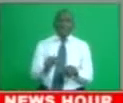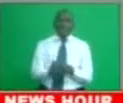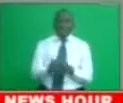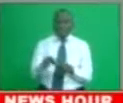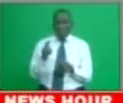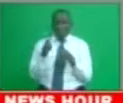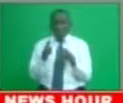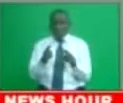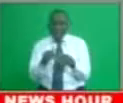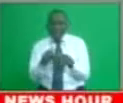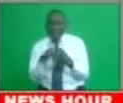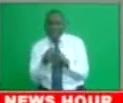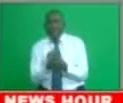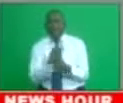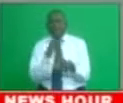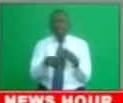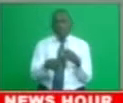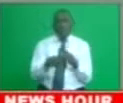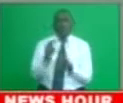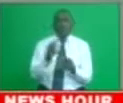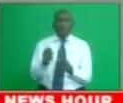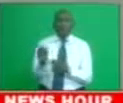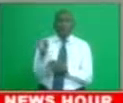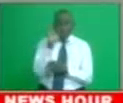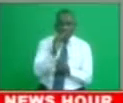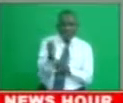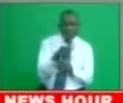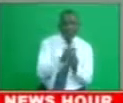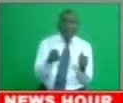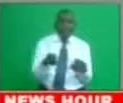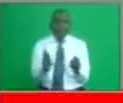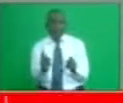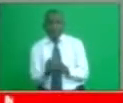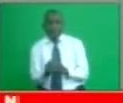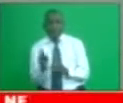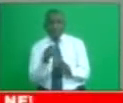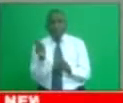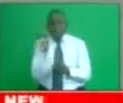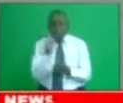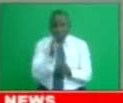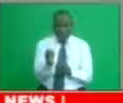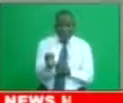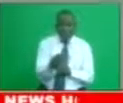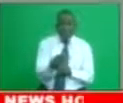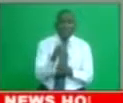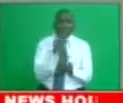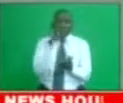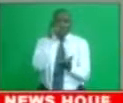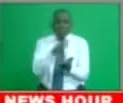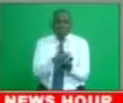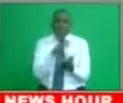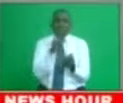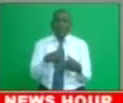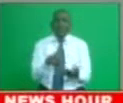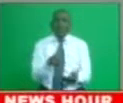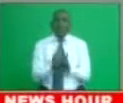fashion out ways to combat illegal fishing. Illegal fishing leads to reduction in fish stock and a collapse in the